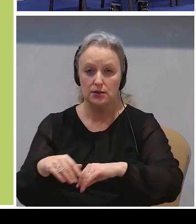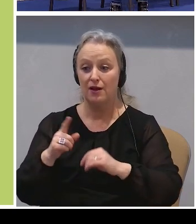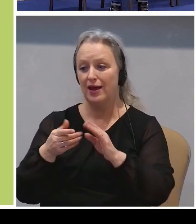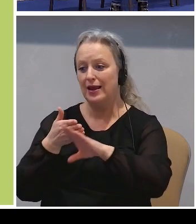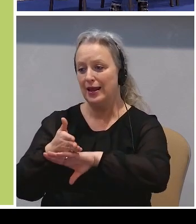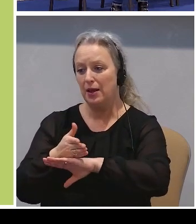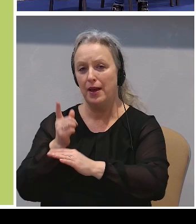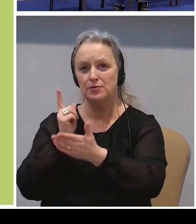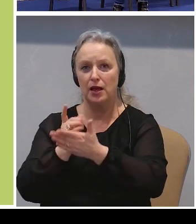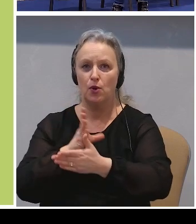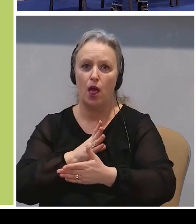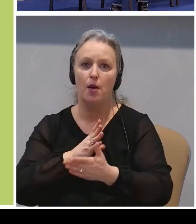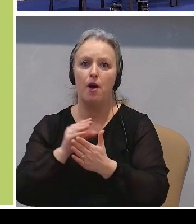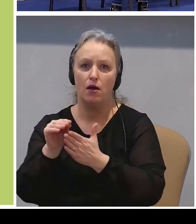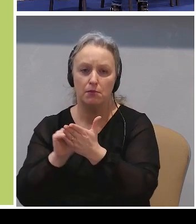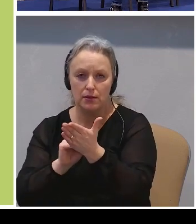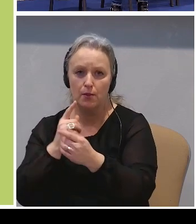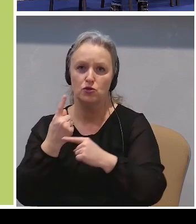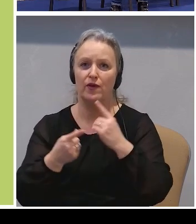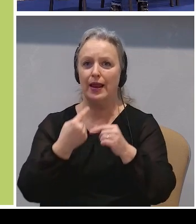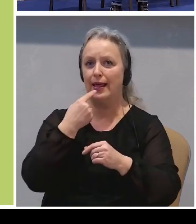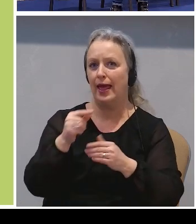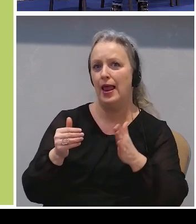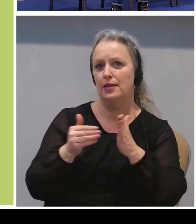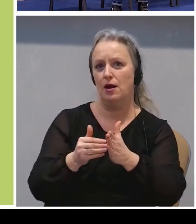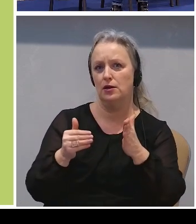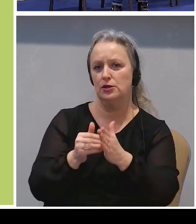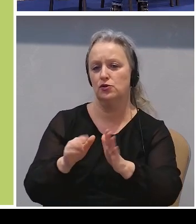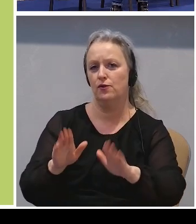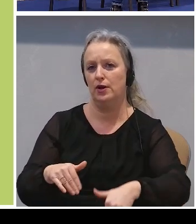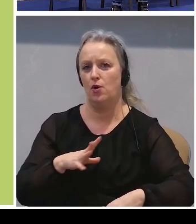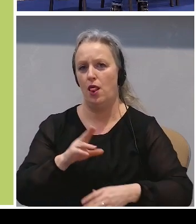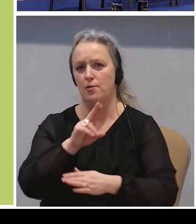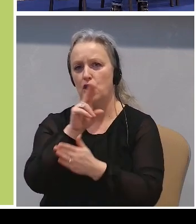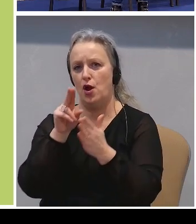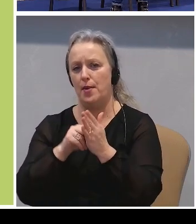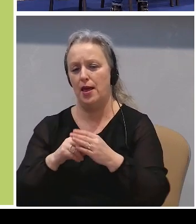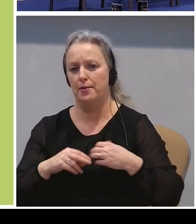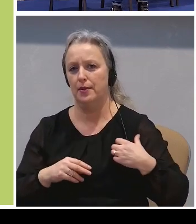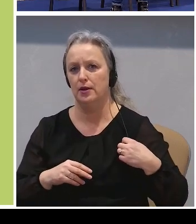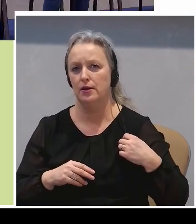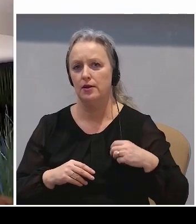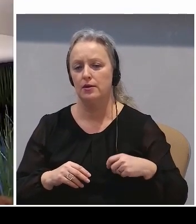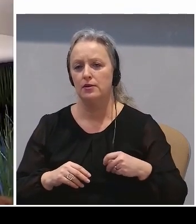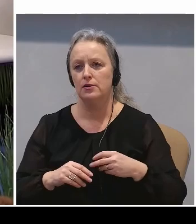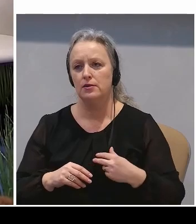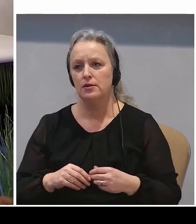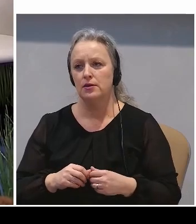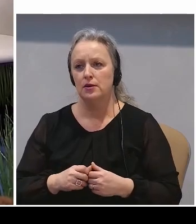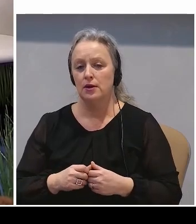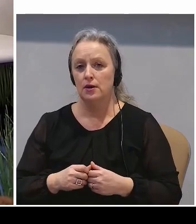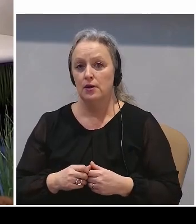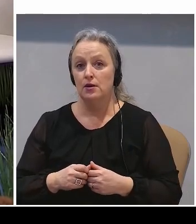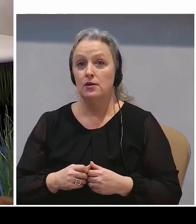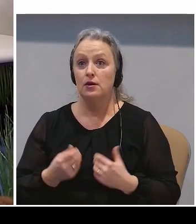underfunded. It's very difficult. Anytime we get money to make a clinical trial in academia, it goes completely to the